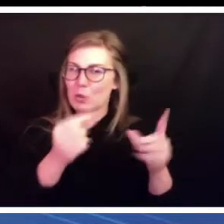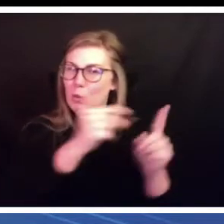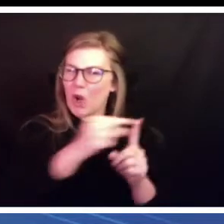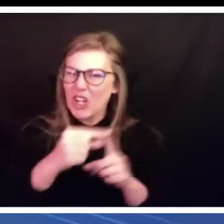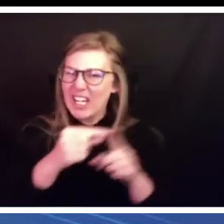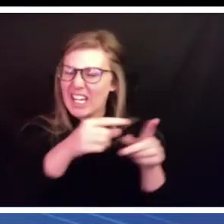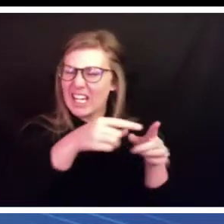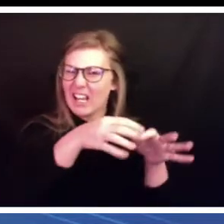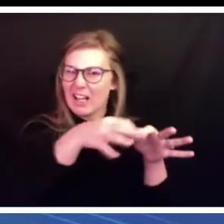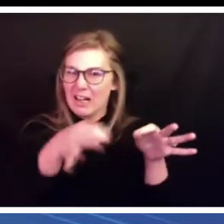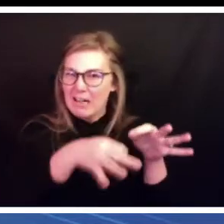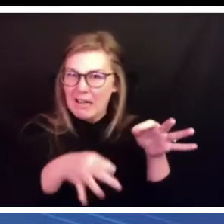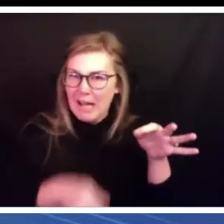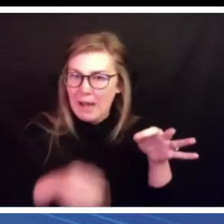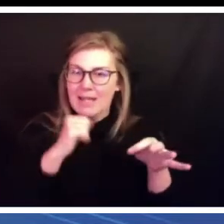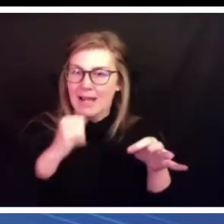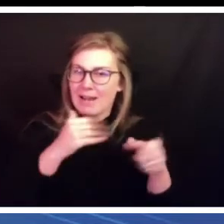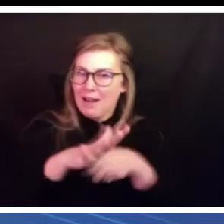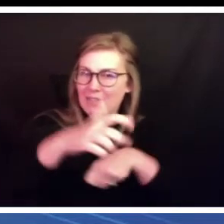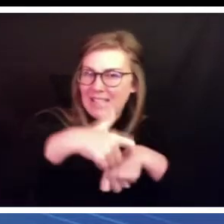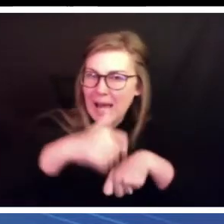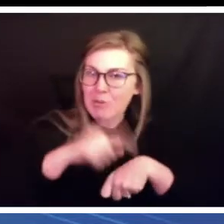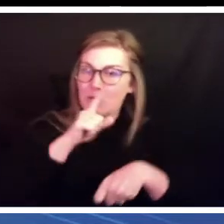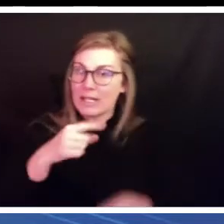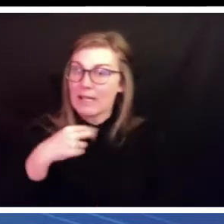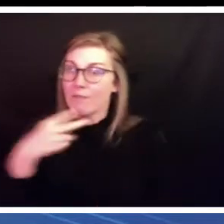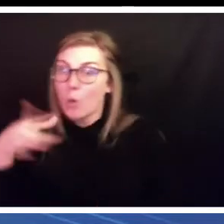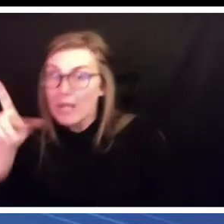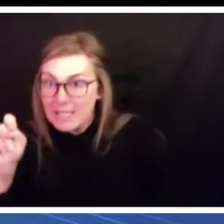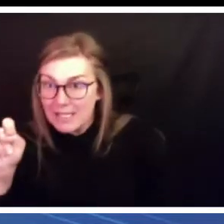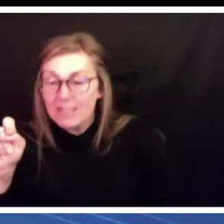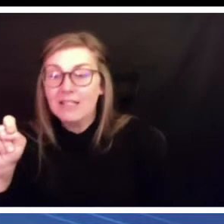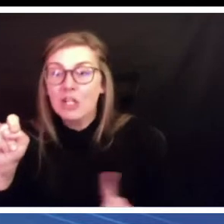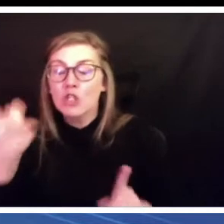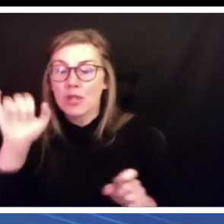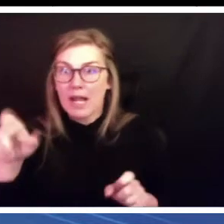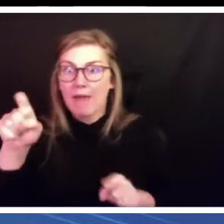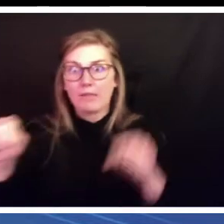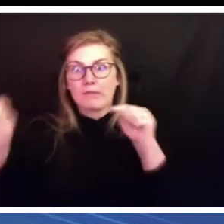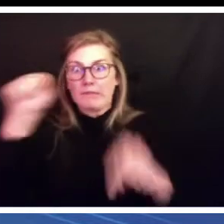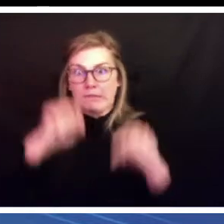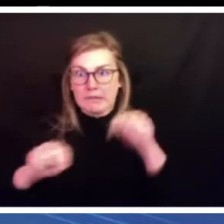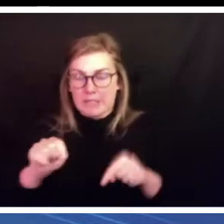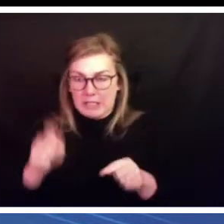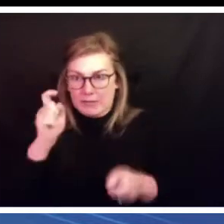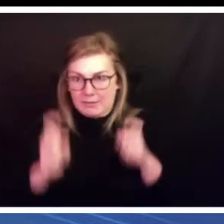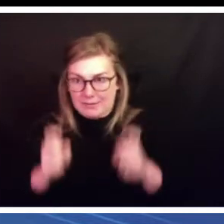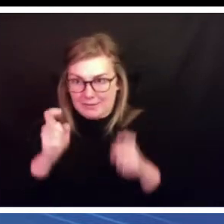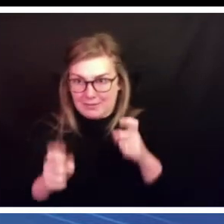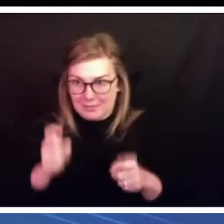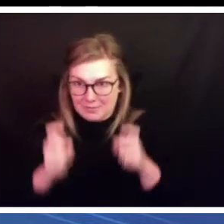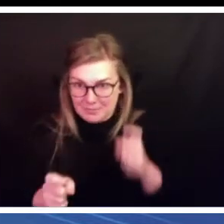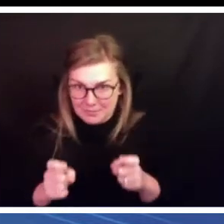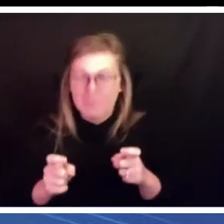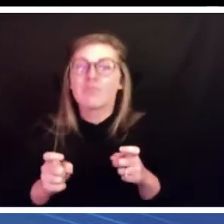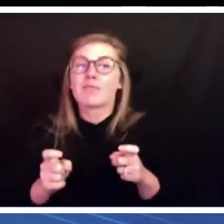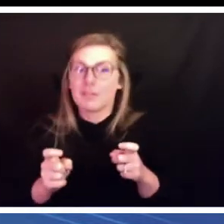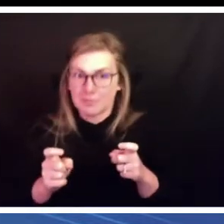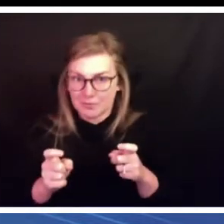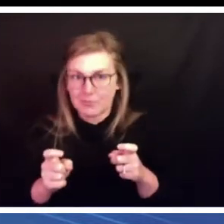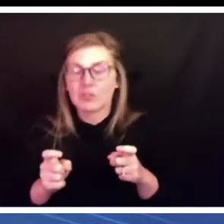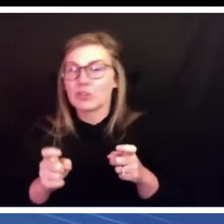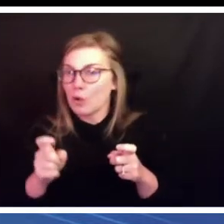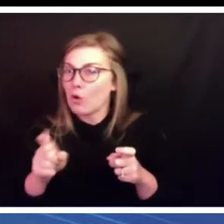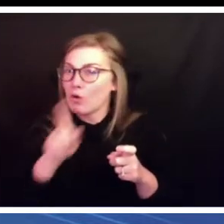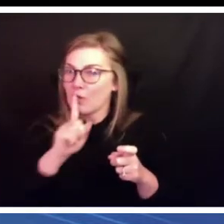the audio description. So it was just going through one round of it was really a masterclass and all the things that I had, you know, learned to